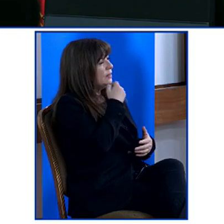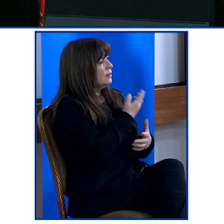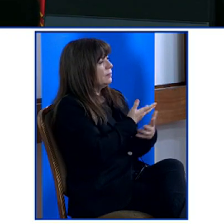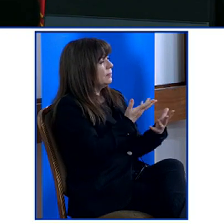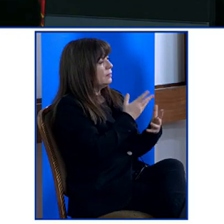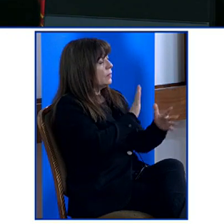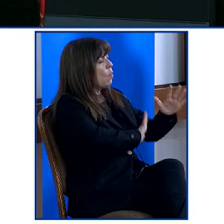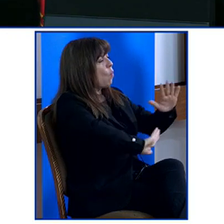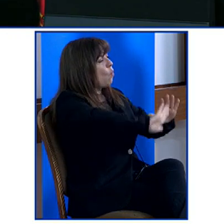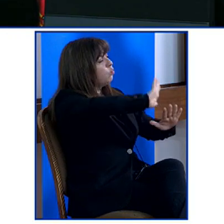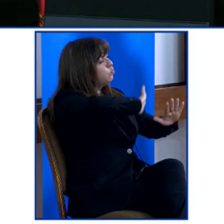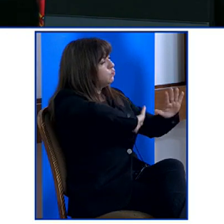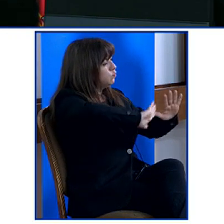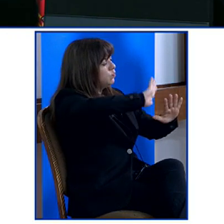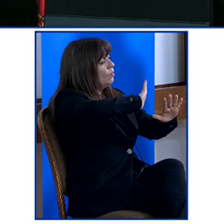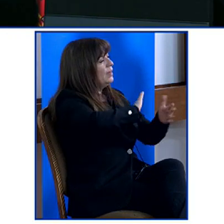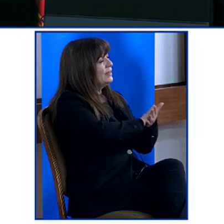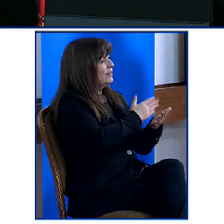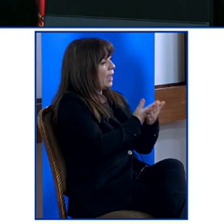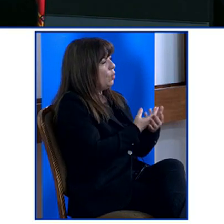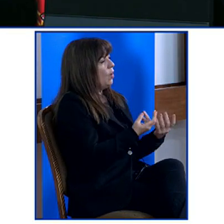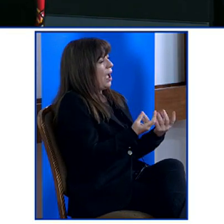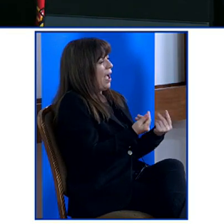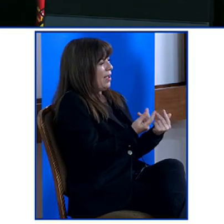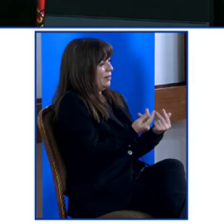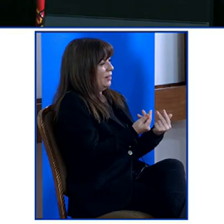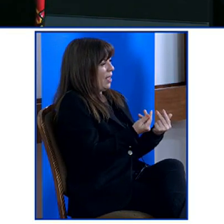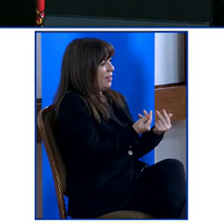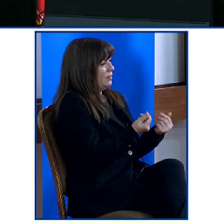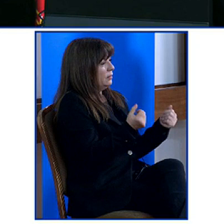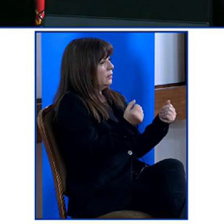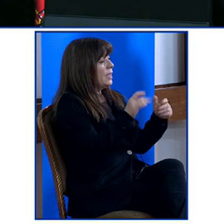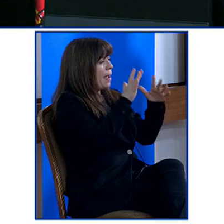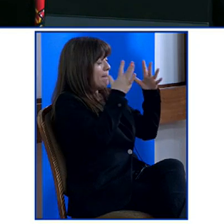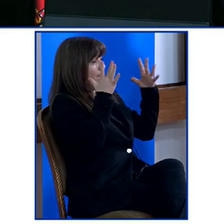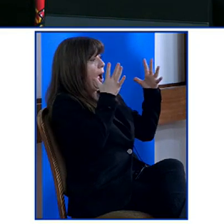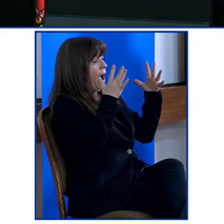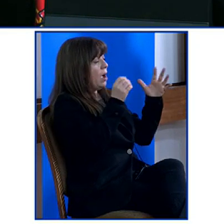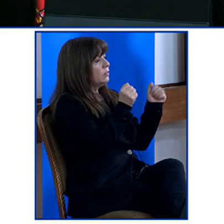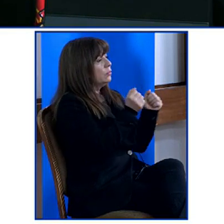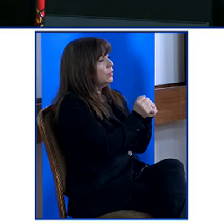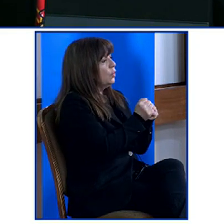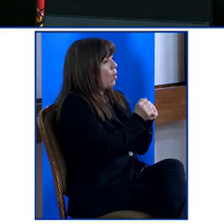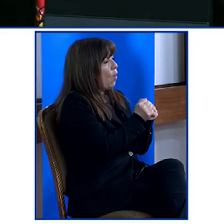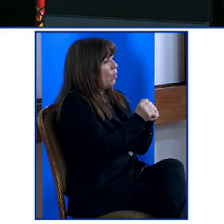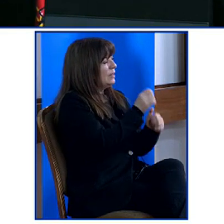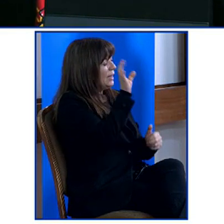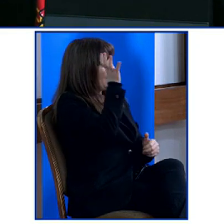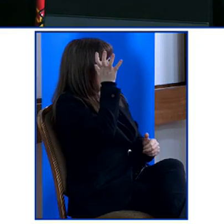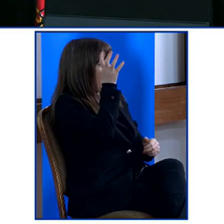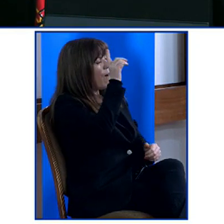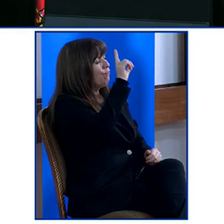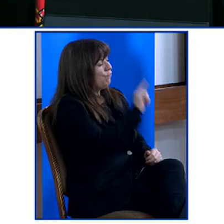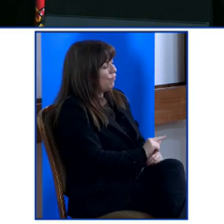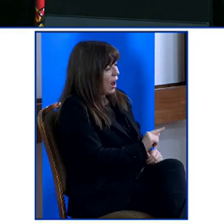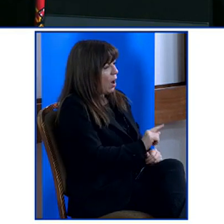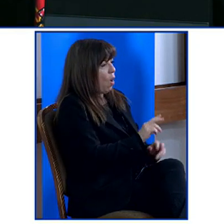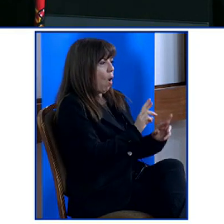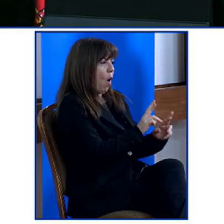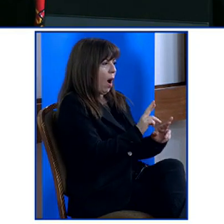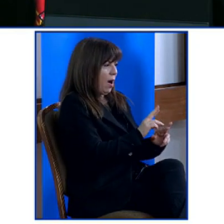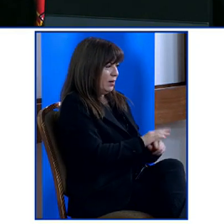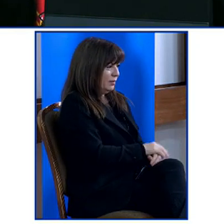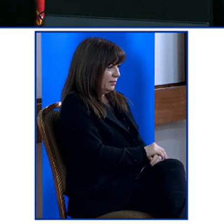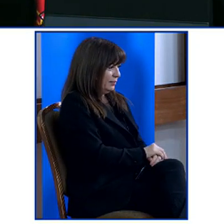lowest possible environmental impact. A healthcare system that meets people's needs today,